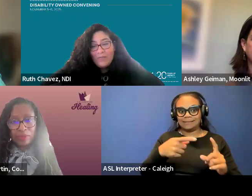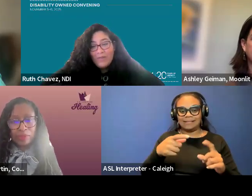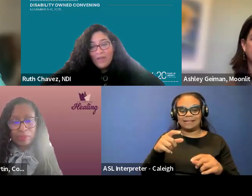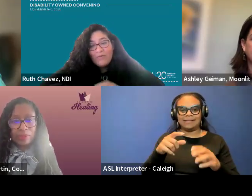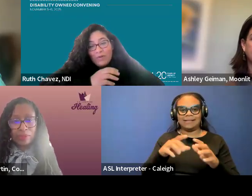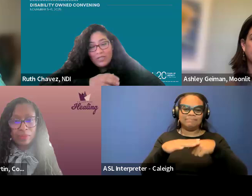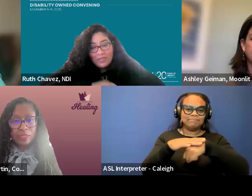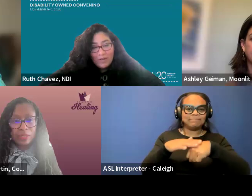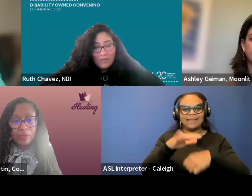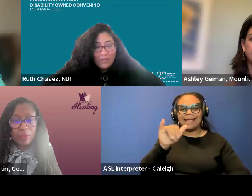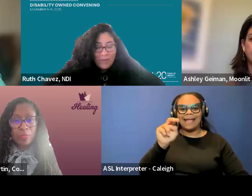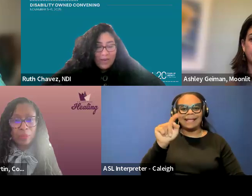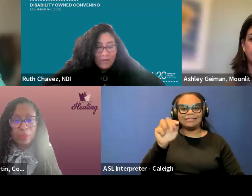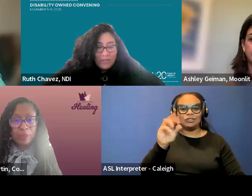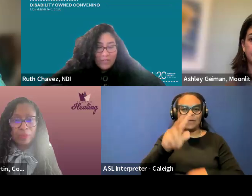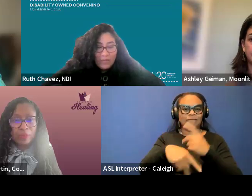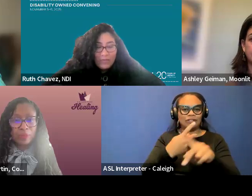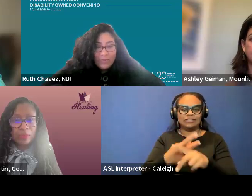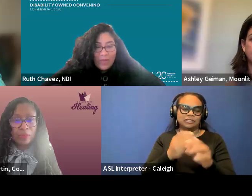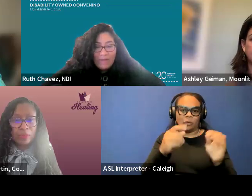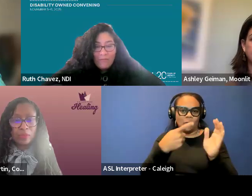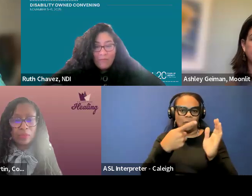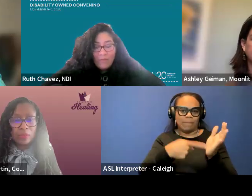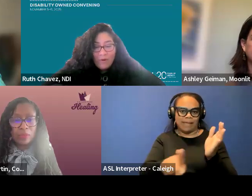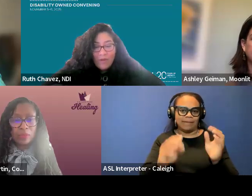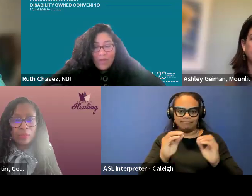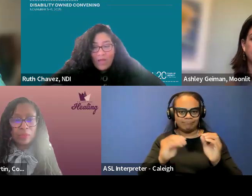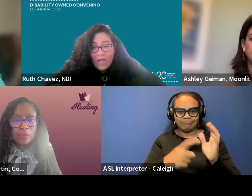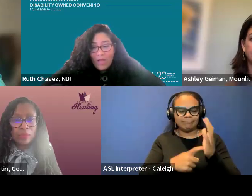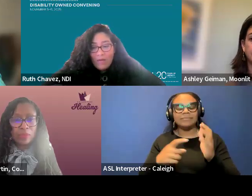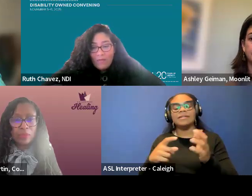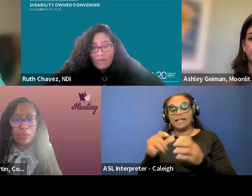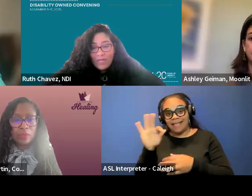version. Of course, for the paid version, you have more